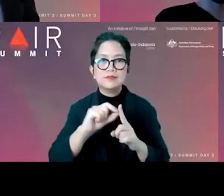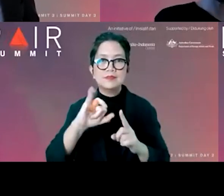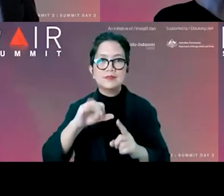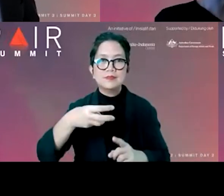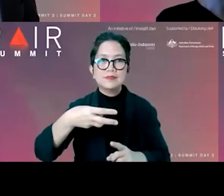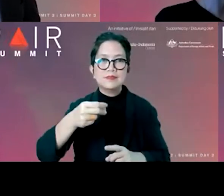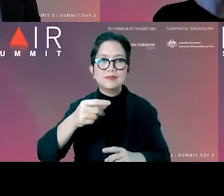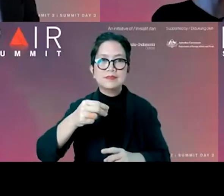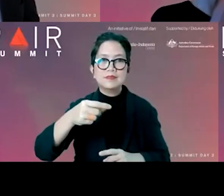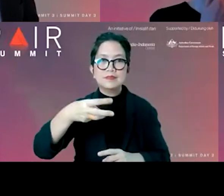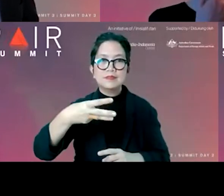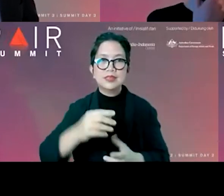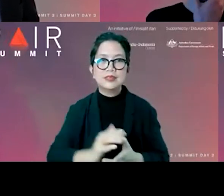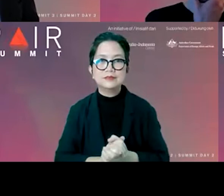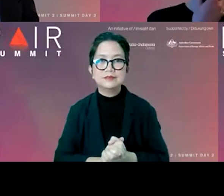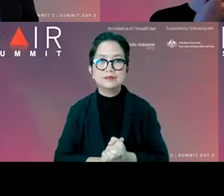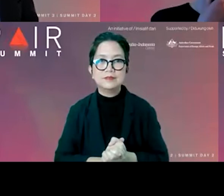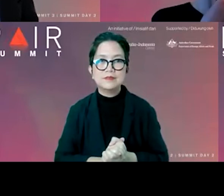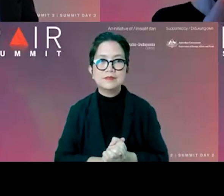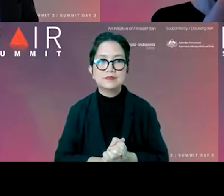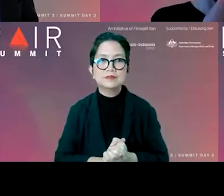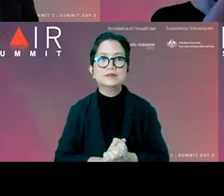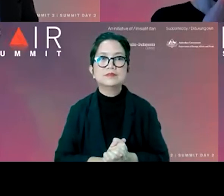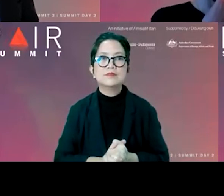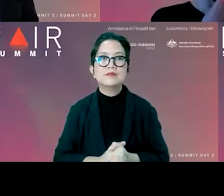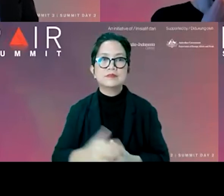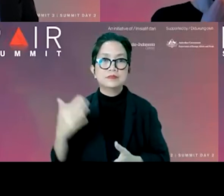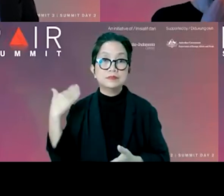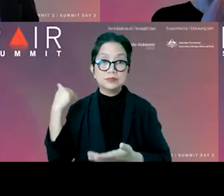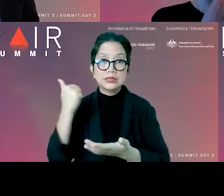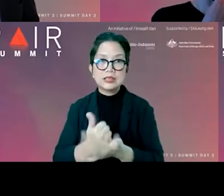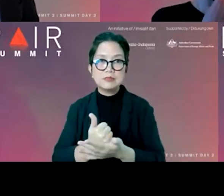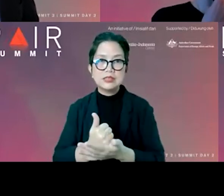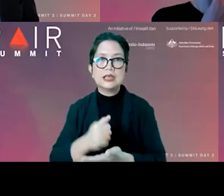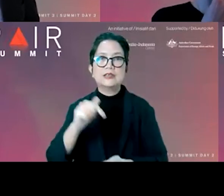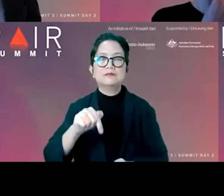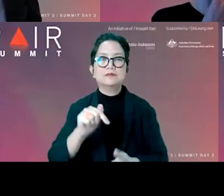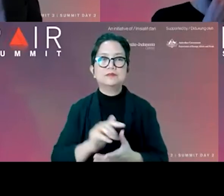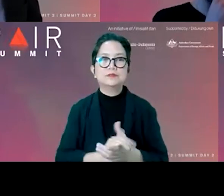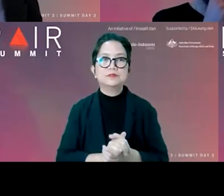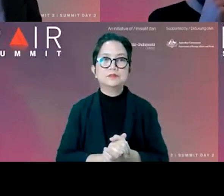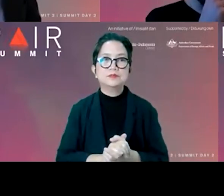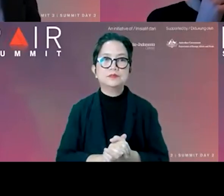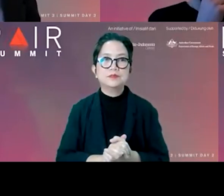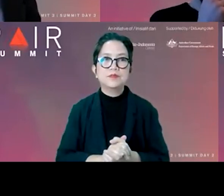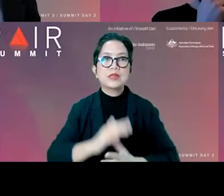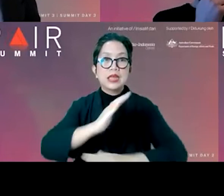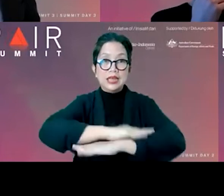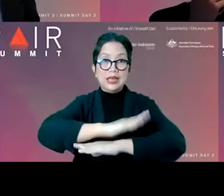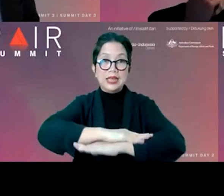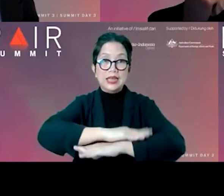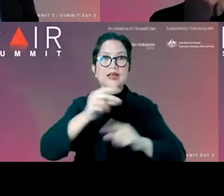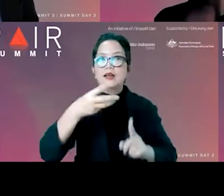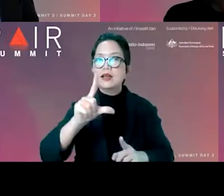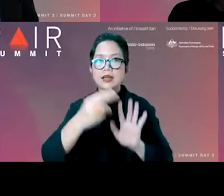policymakers grapple with this question. So Bu Tuti, I'll start with you, just to give us a quick snapshot of what